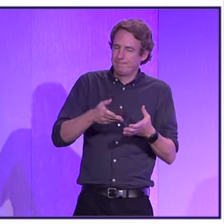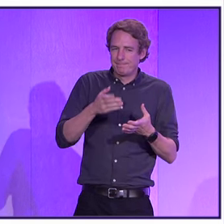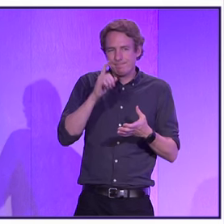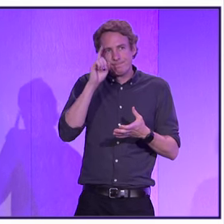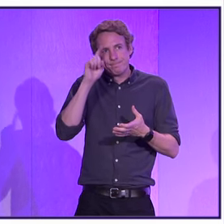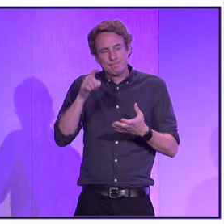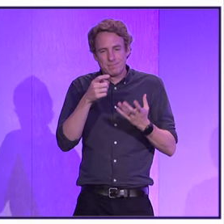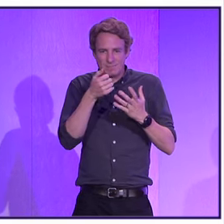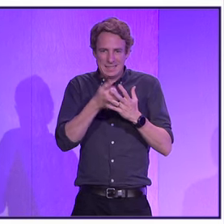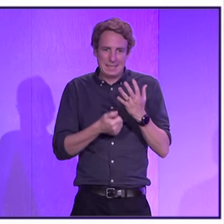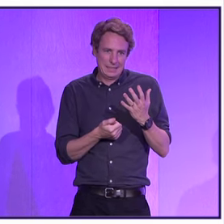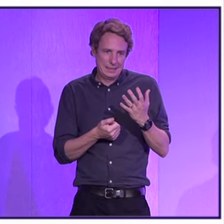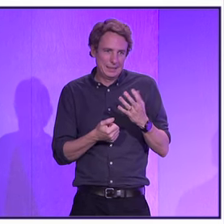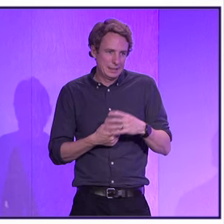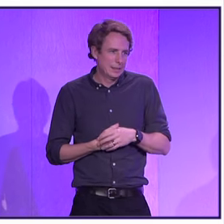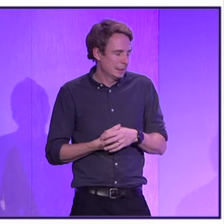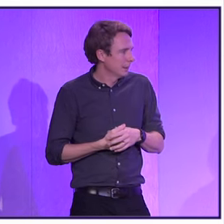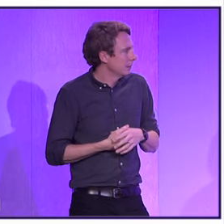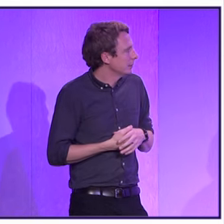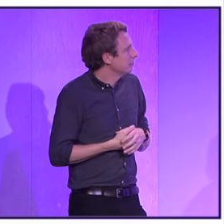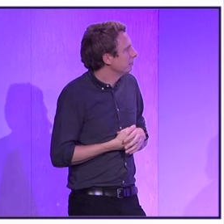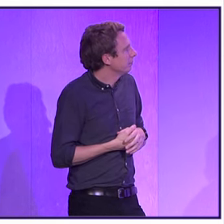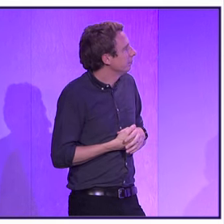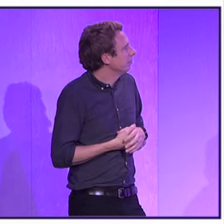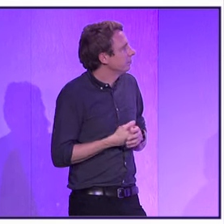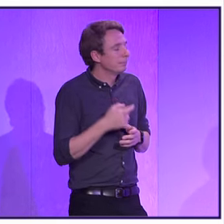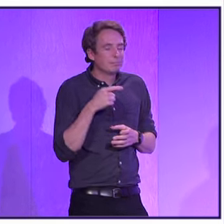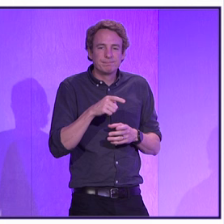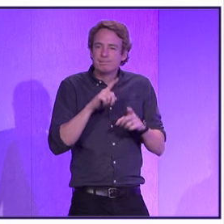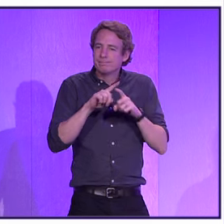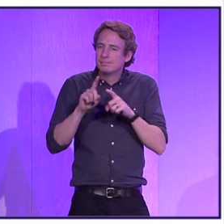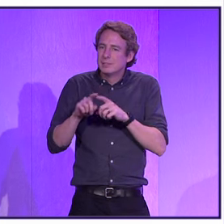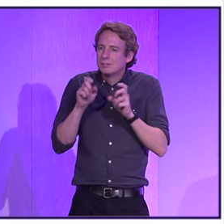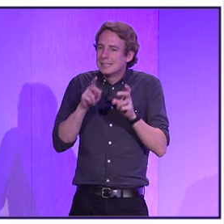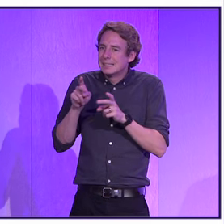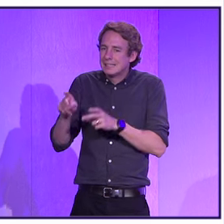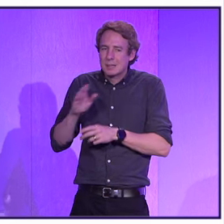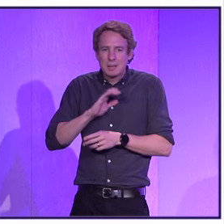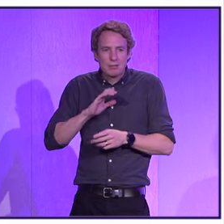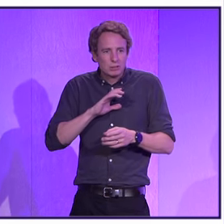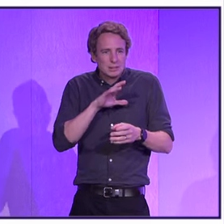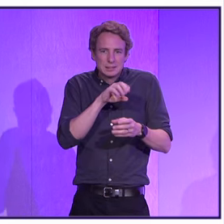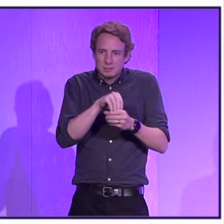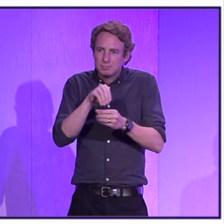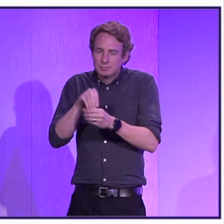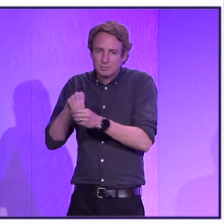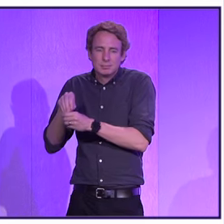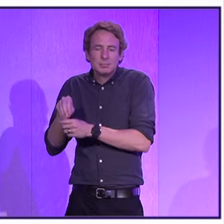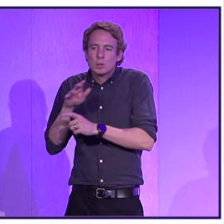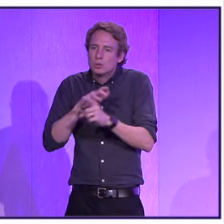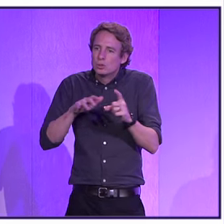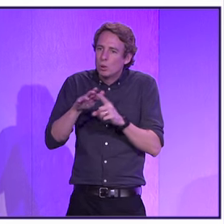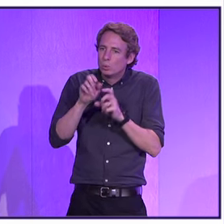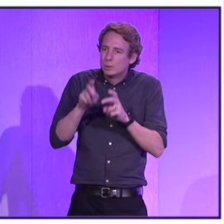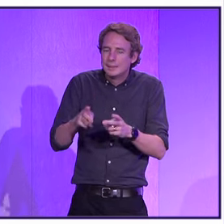these sort of characteristics apply to different types of system, to social and technical